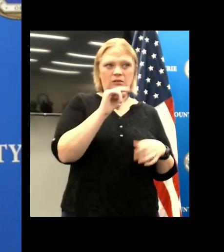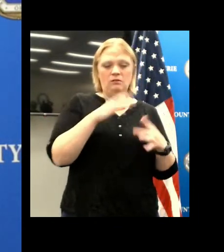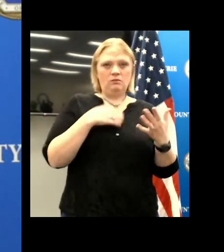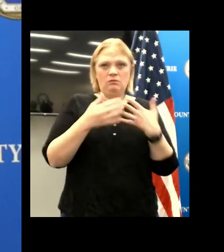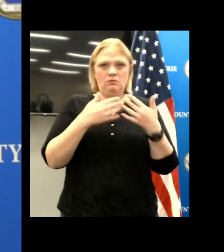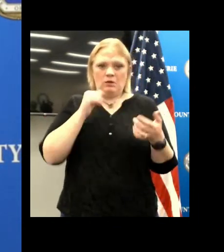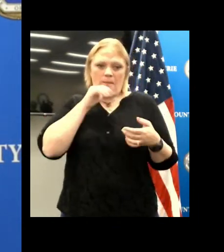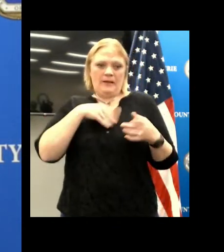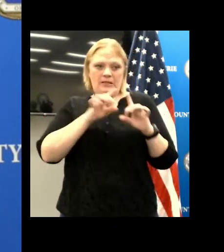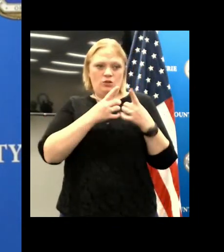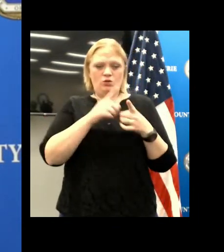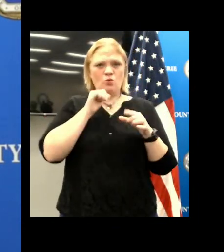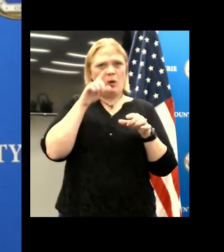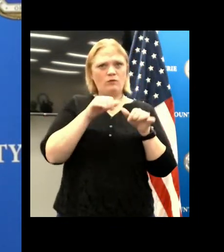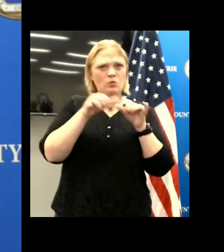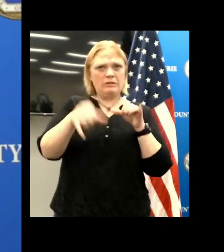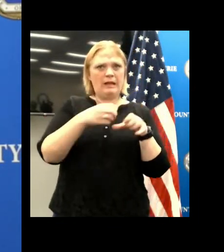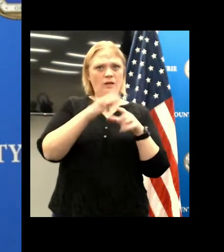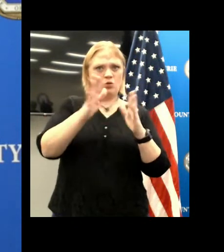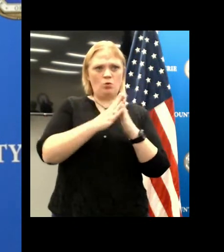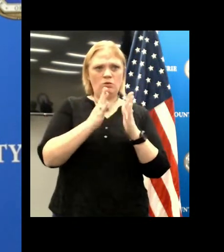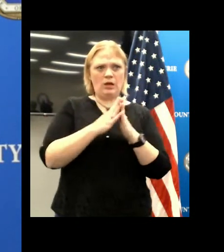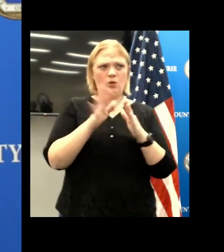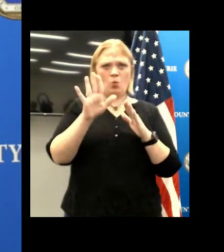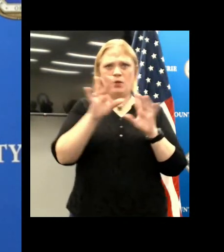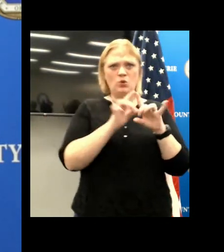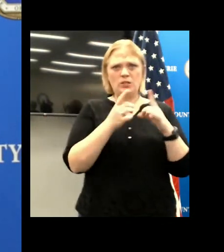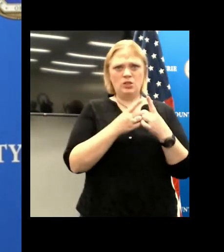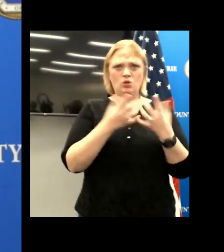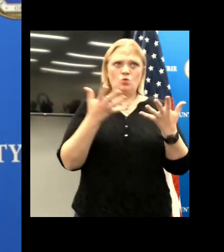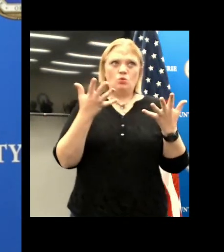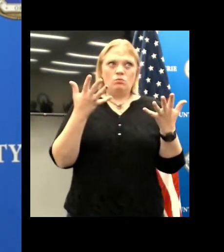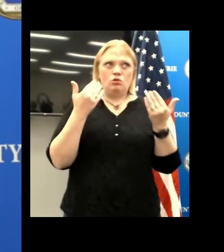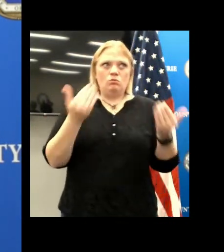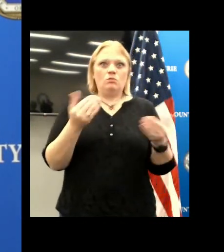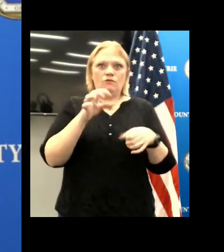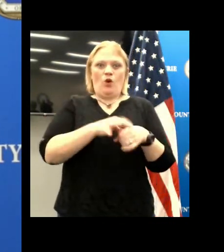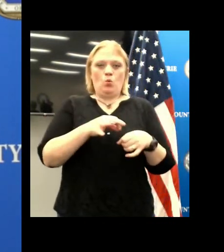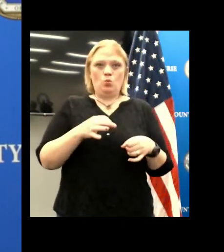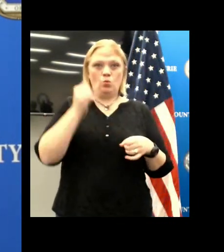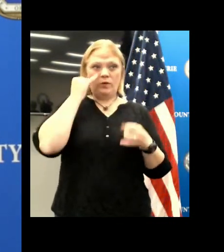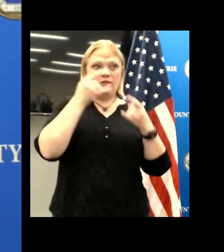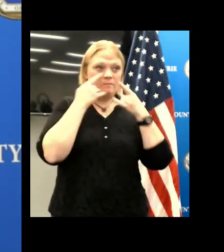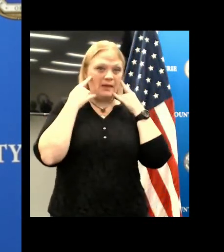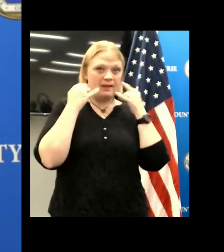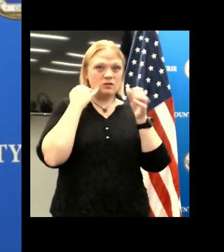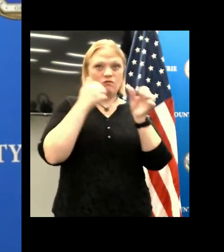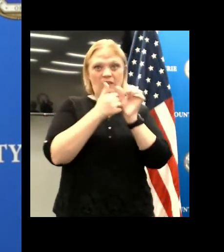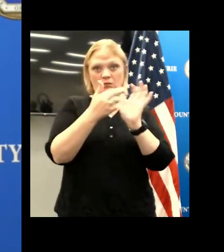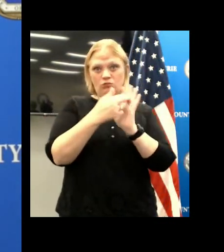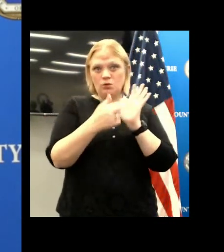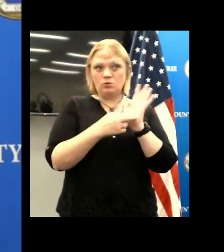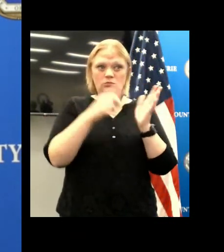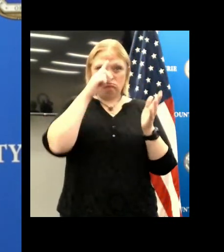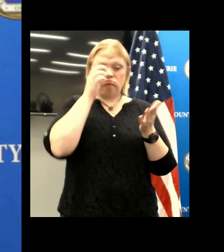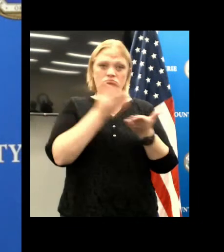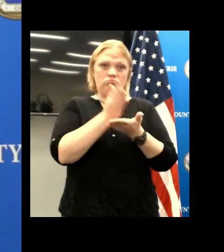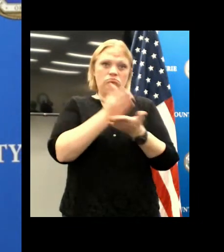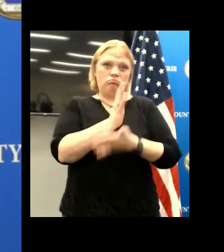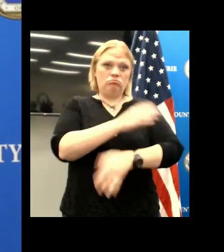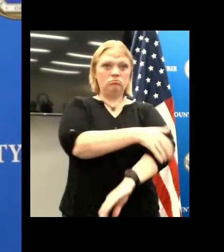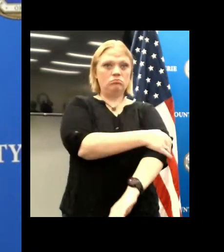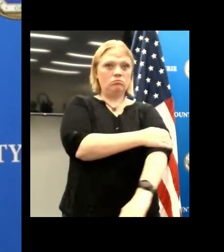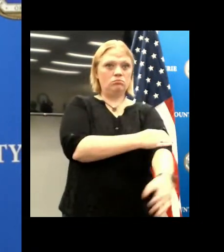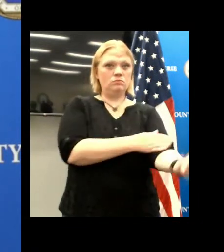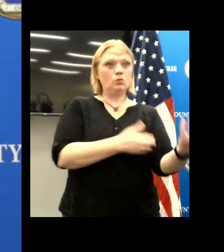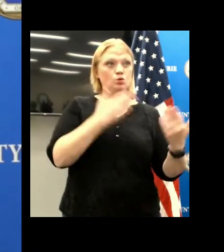you don't have to stay in your town, you don't have to stay in your council district. We just want people to vote. And if they wear masks, if they follow the rules, I think we'll be okay.